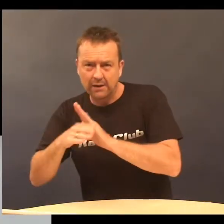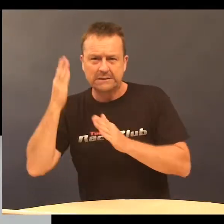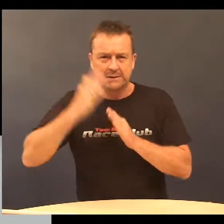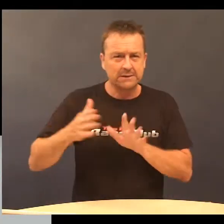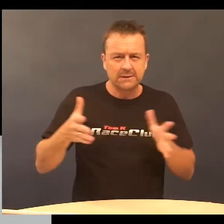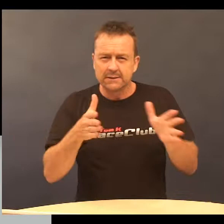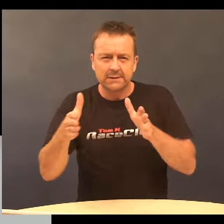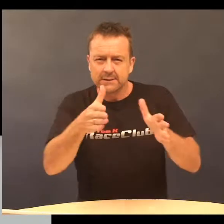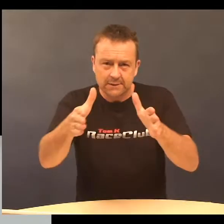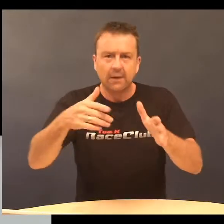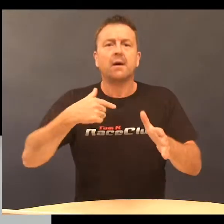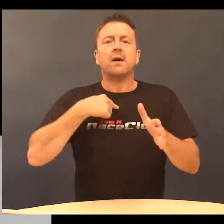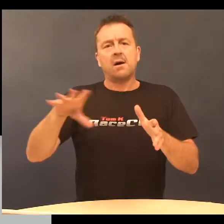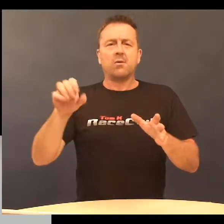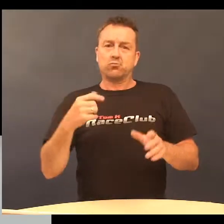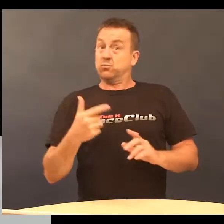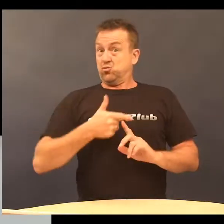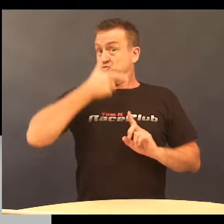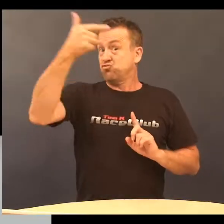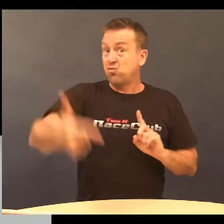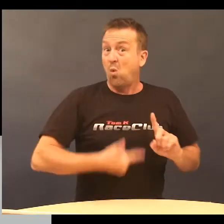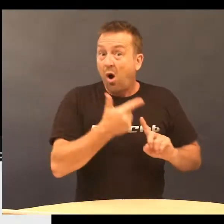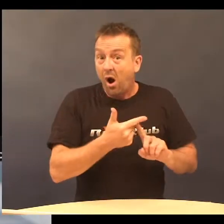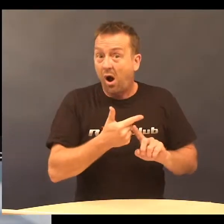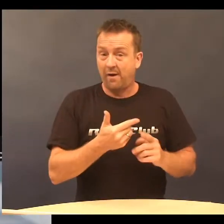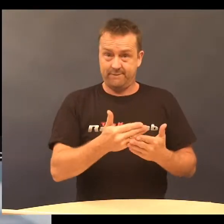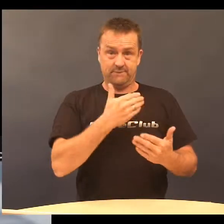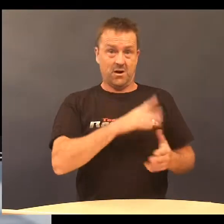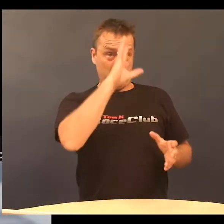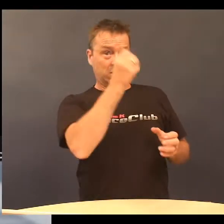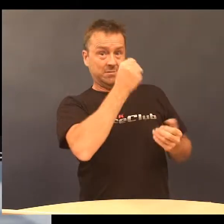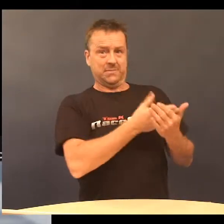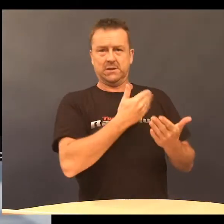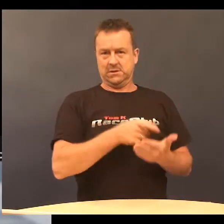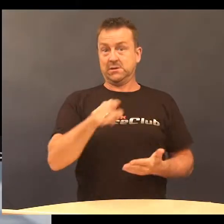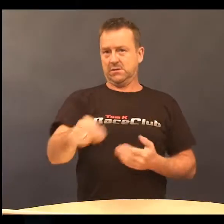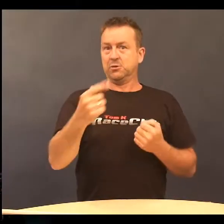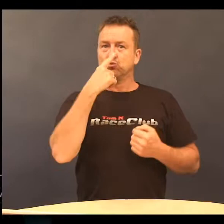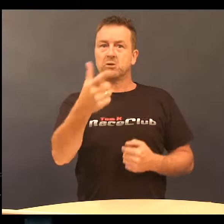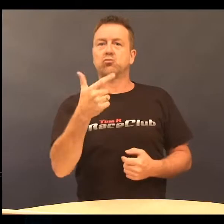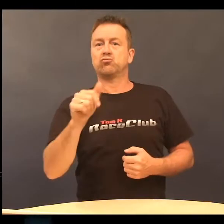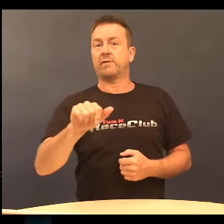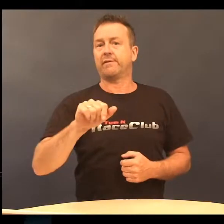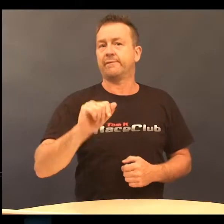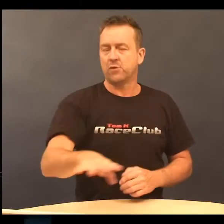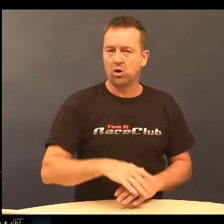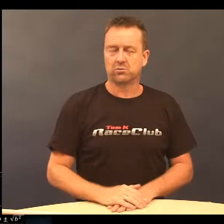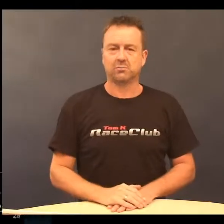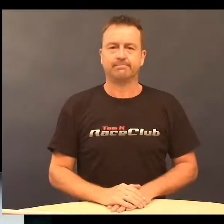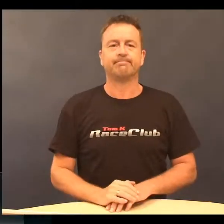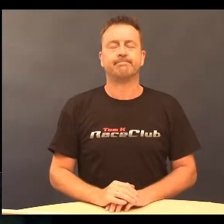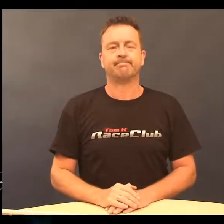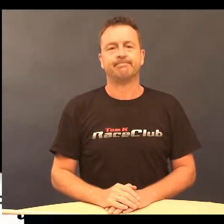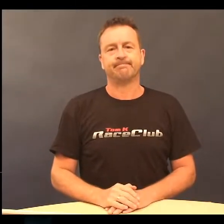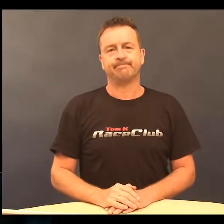knew which way it would take, it was about 2 years from the first concept till we will see the car in Le